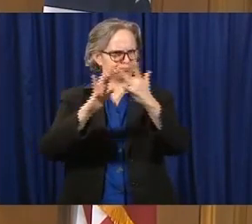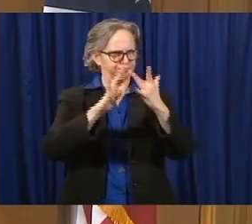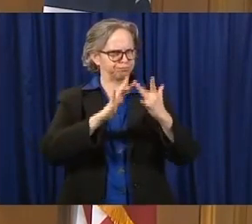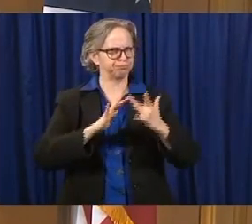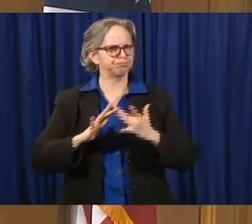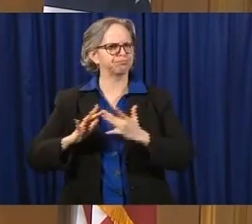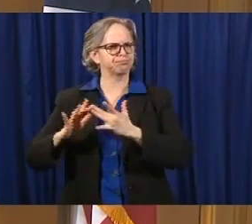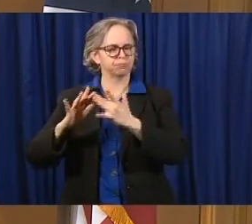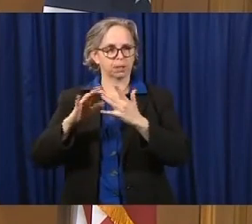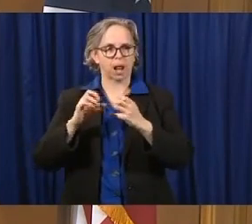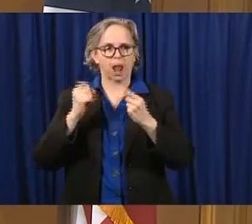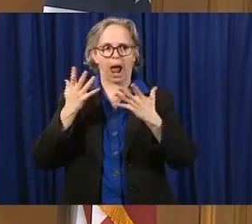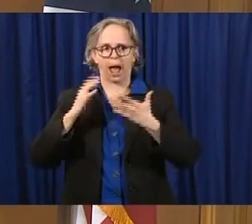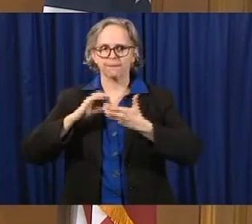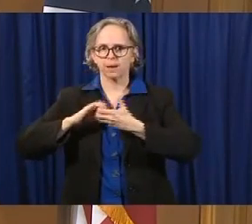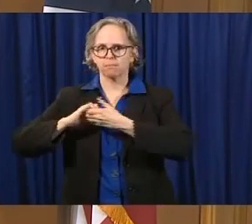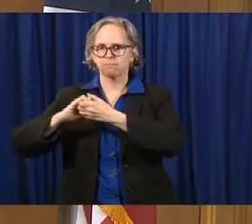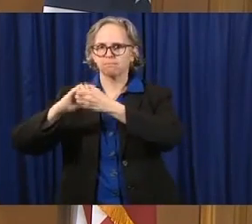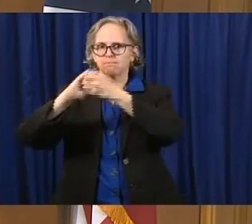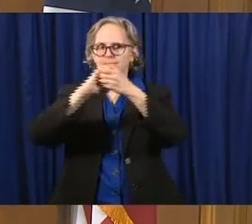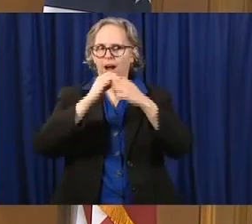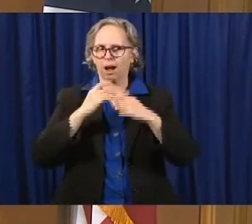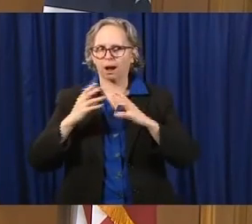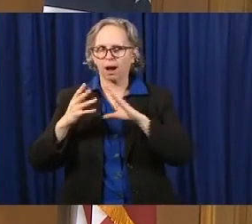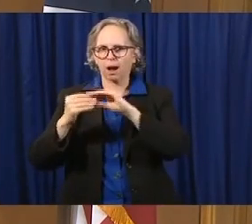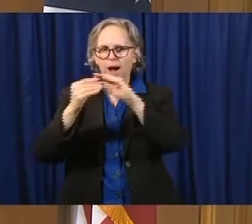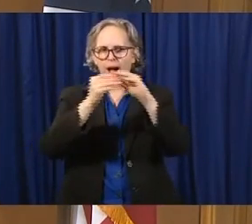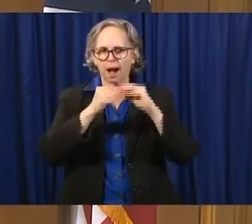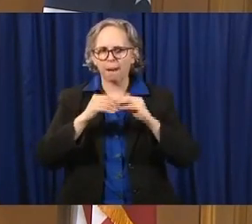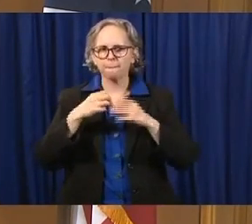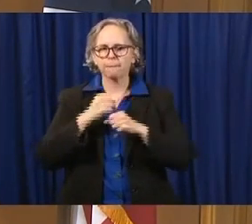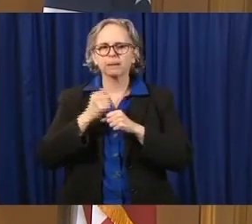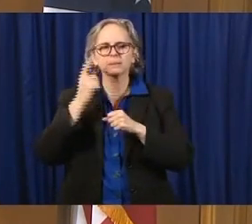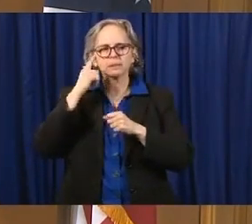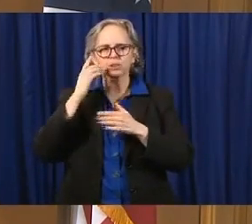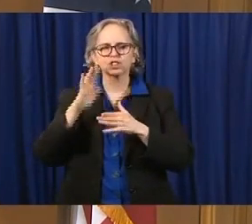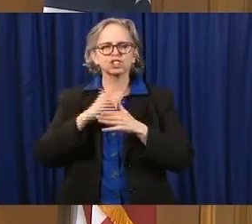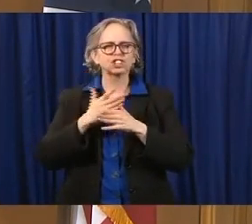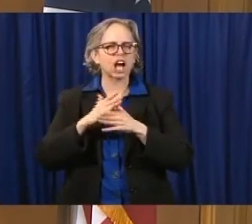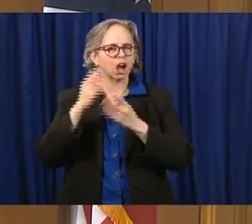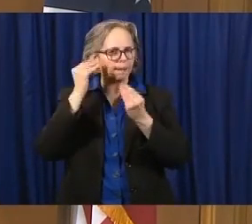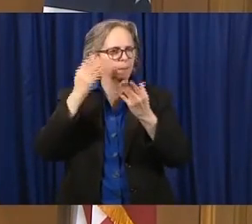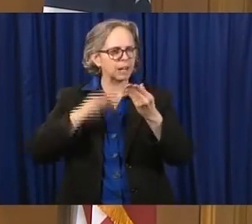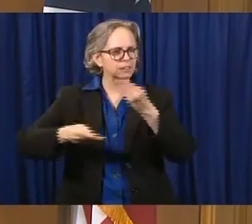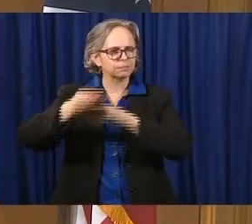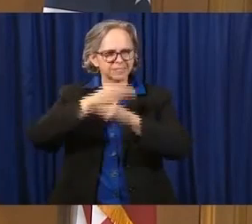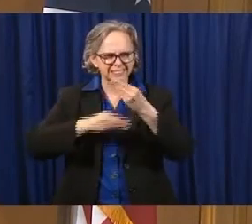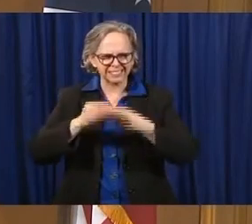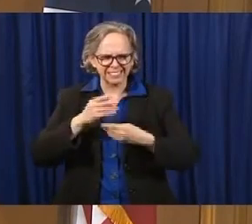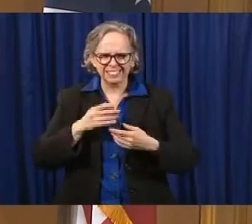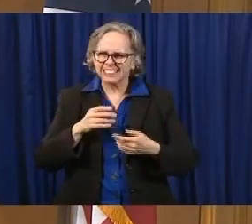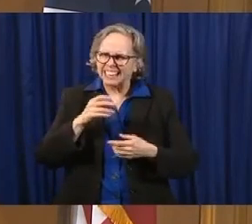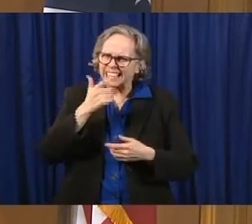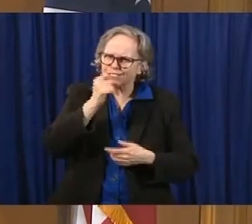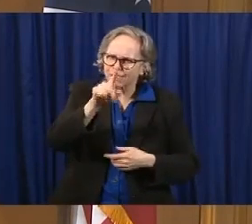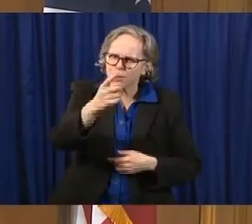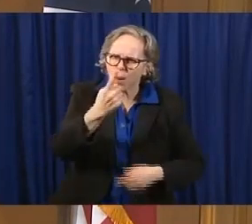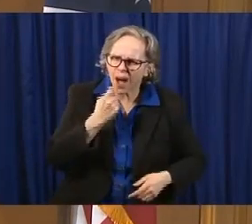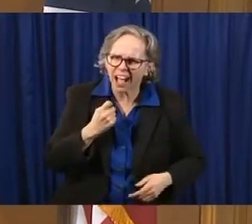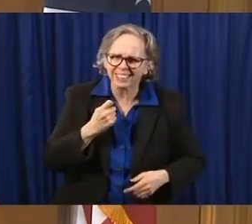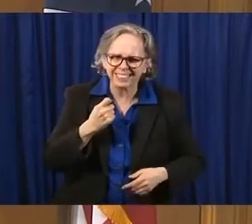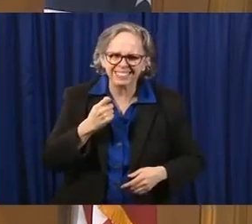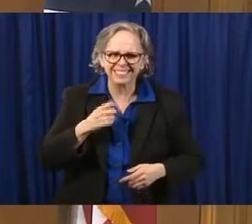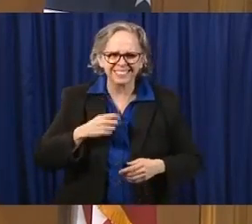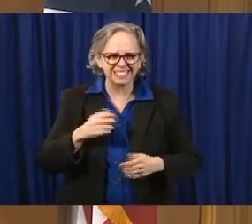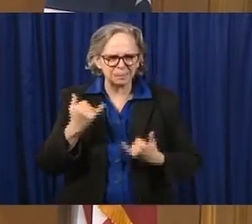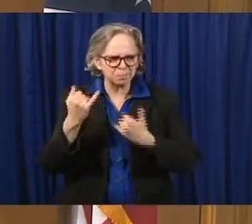common, and it just makes sense for us to share information. And it's interesting you asked that because this morning, the first thing I did on